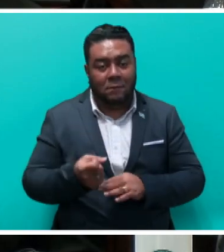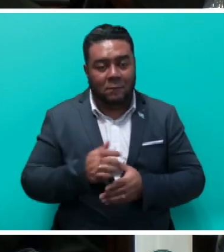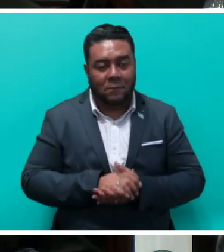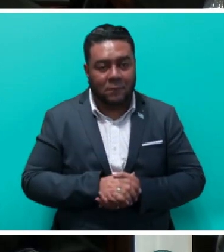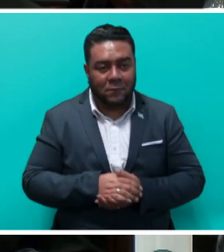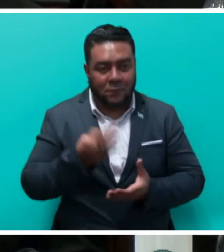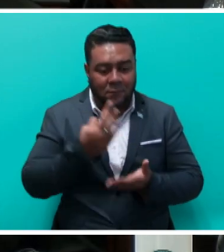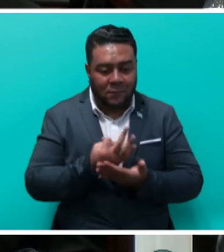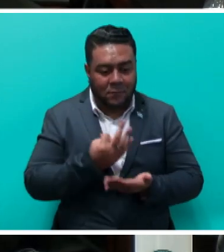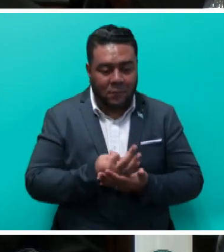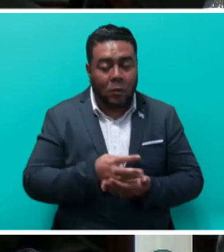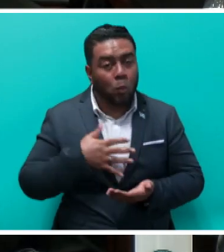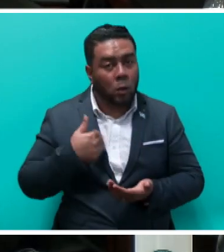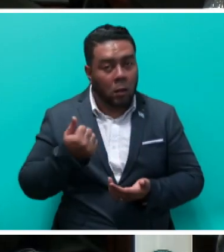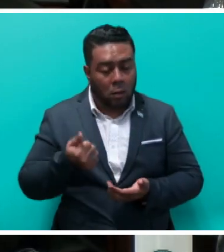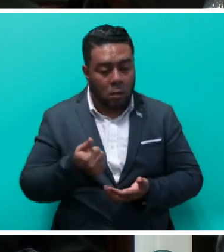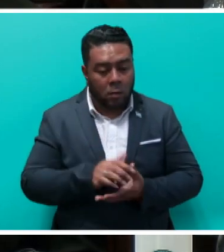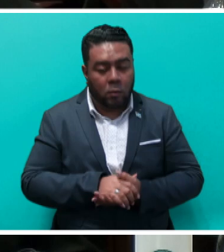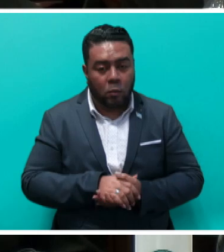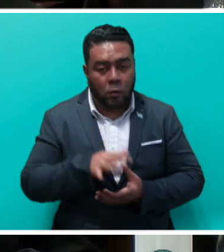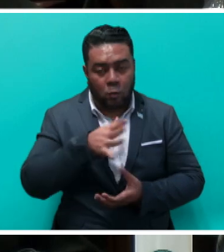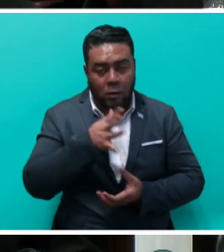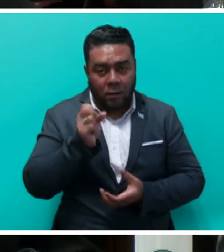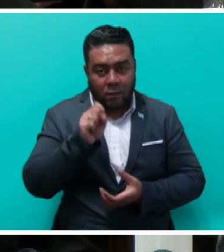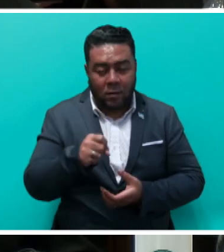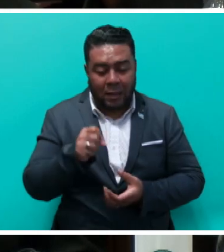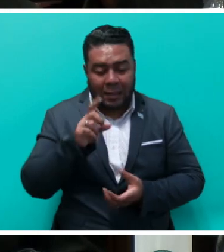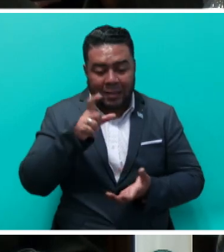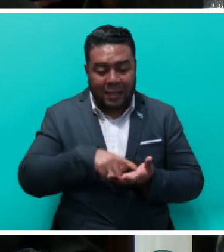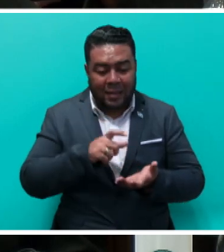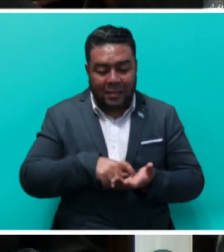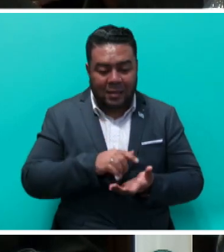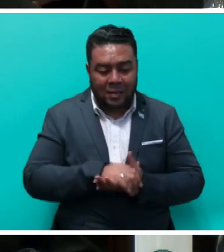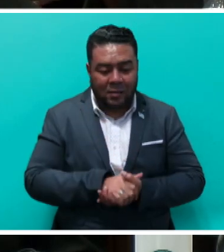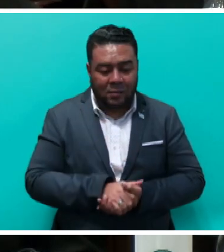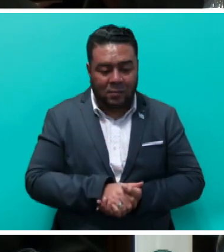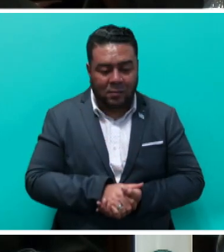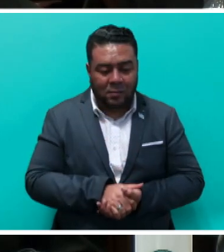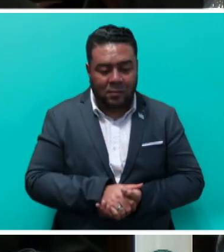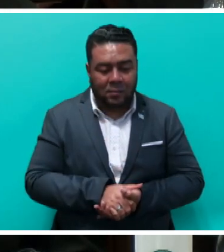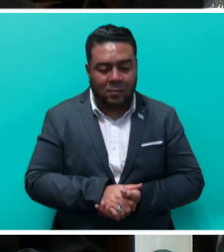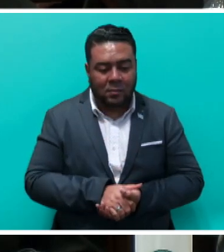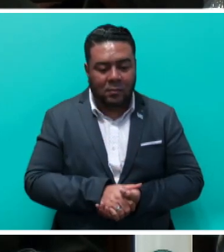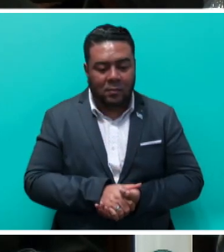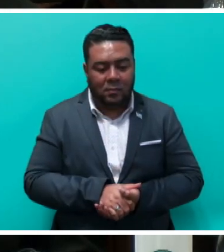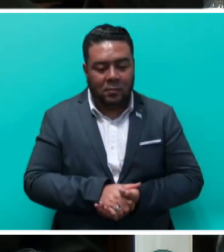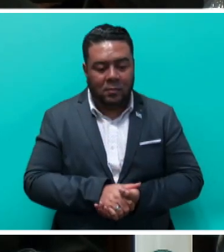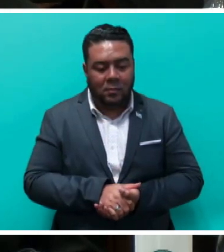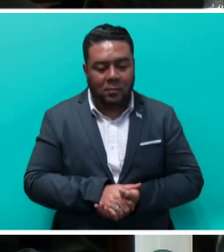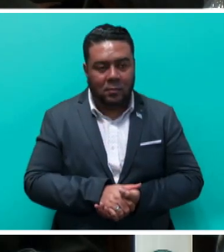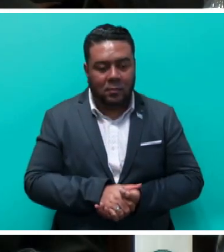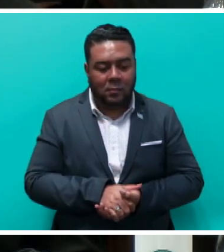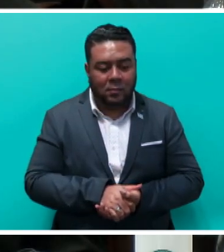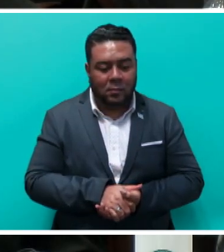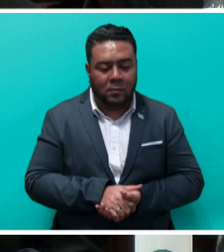being funded well, where we have reduced the debt to GDP ratio from 90% in 2022 to